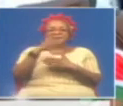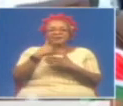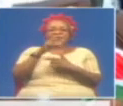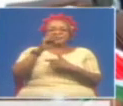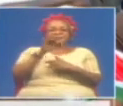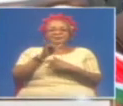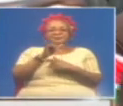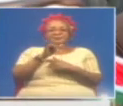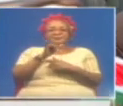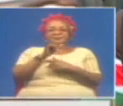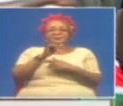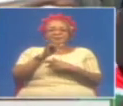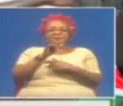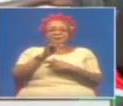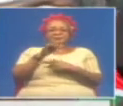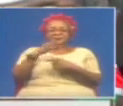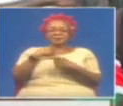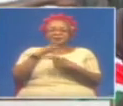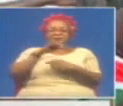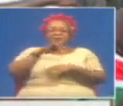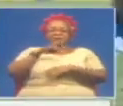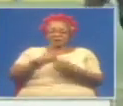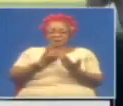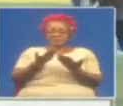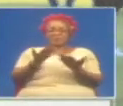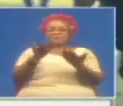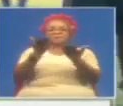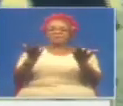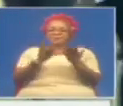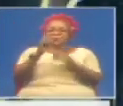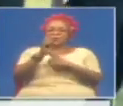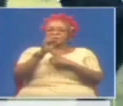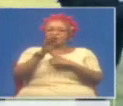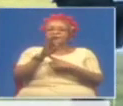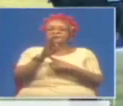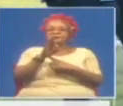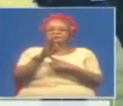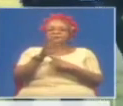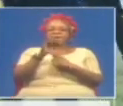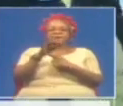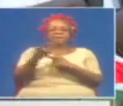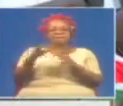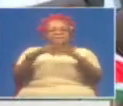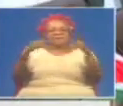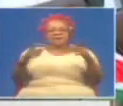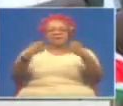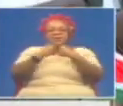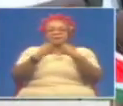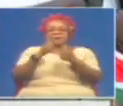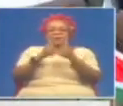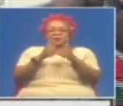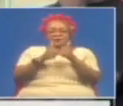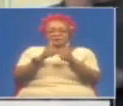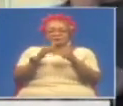in our arsenal. So for me, this is actually one of the greatest or one of the bigger games that we've played